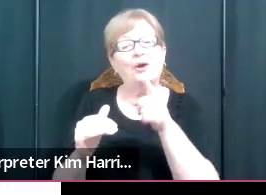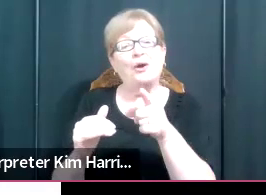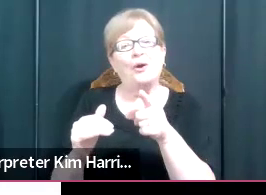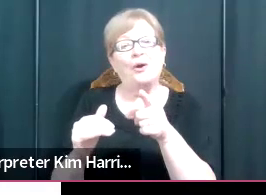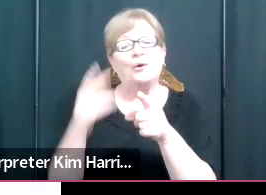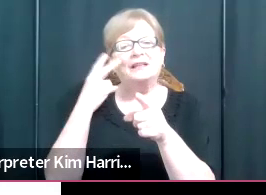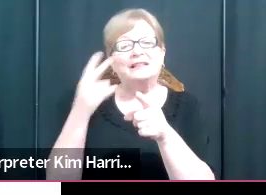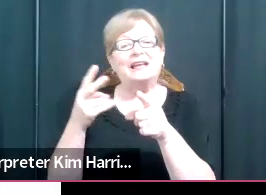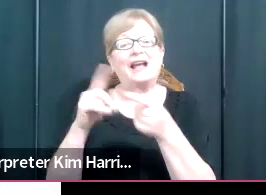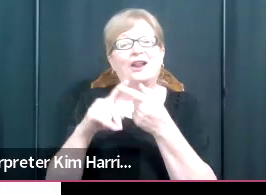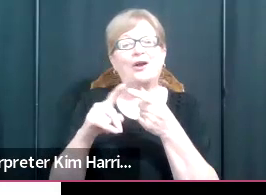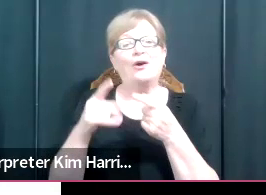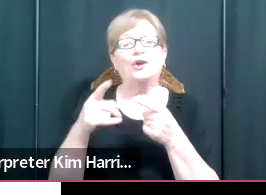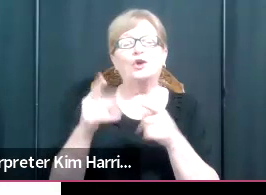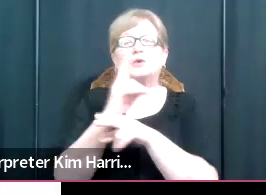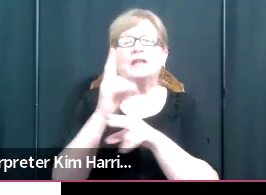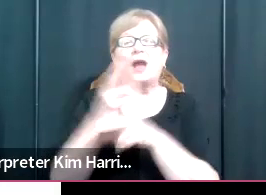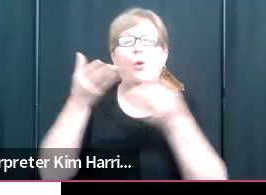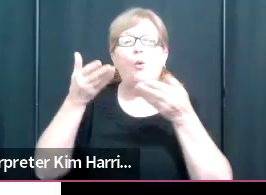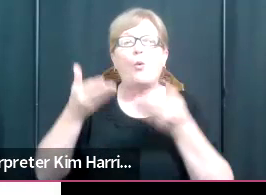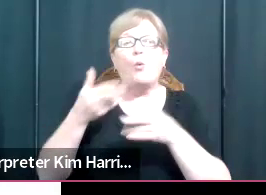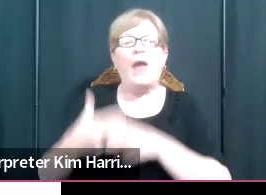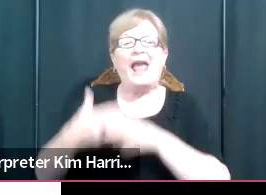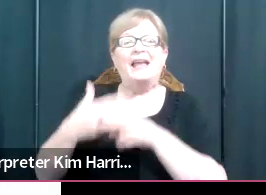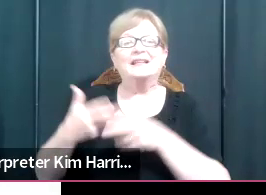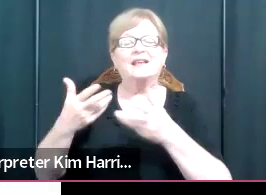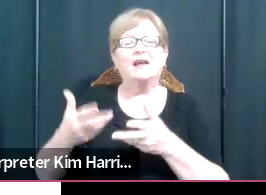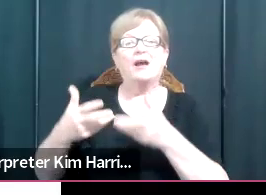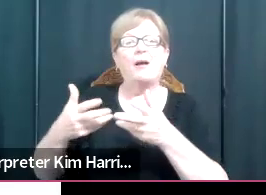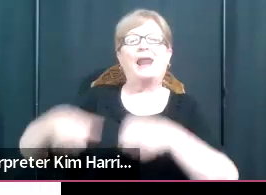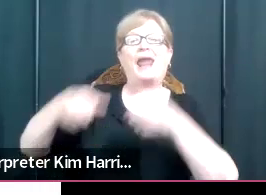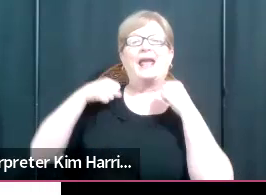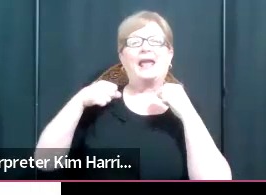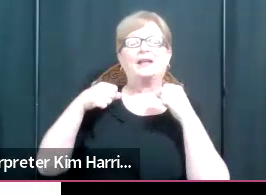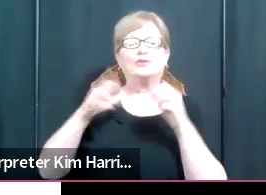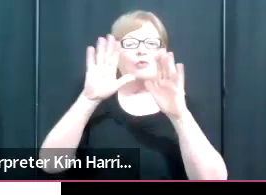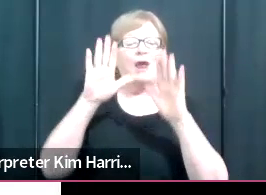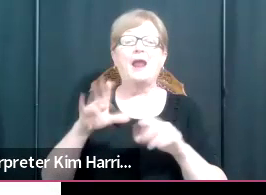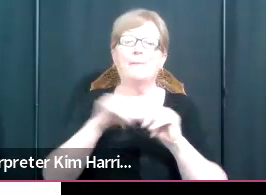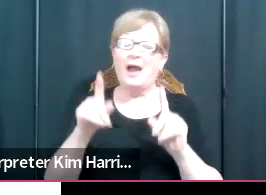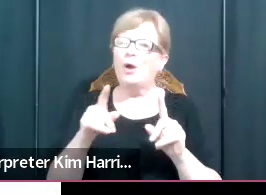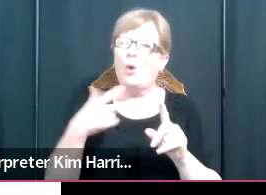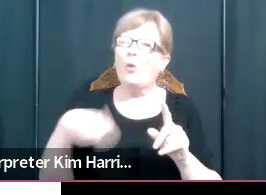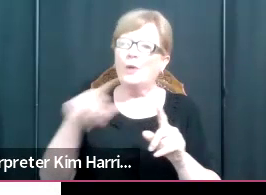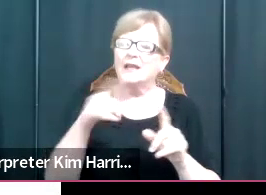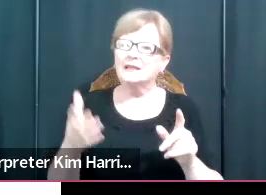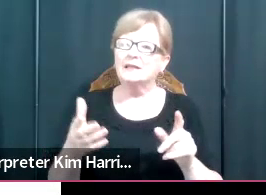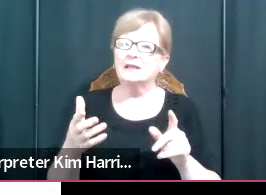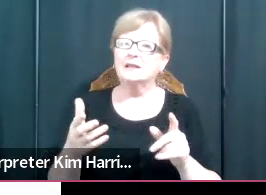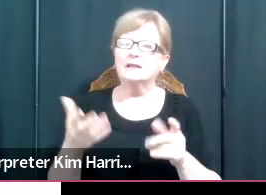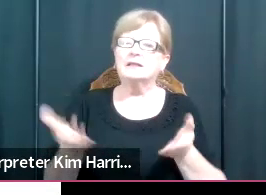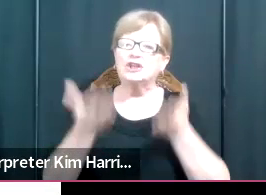little one utilizing a weighted blanket, which is great, but we do suggest utilizing those only